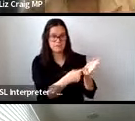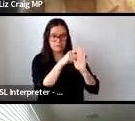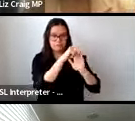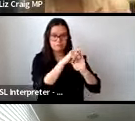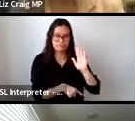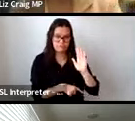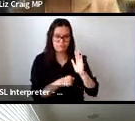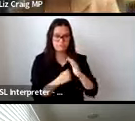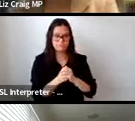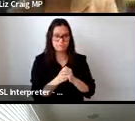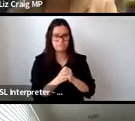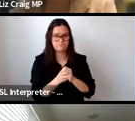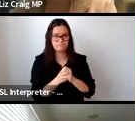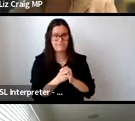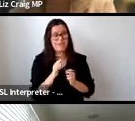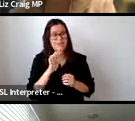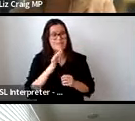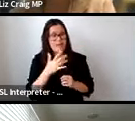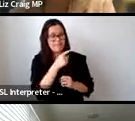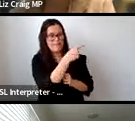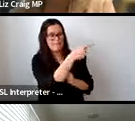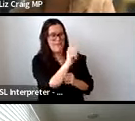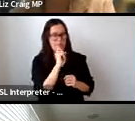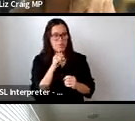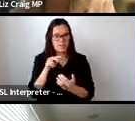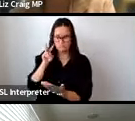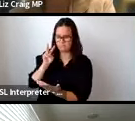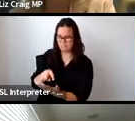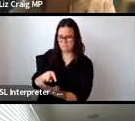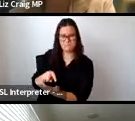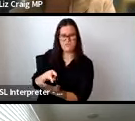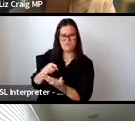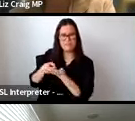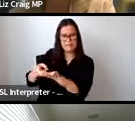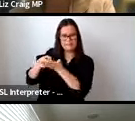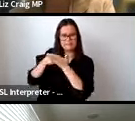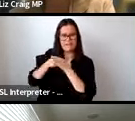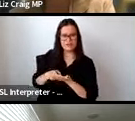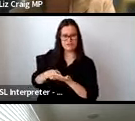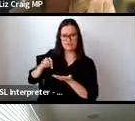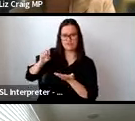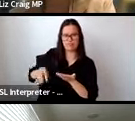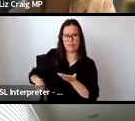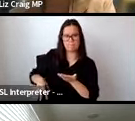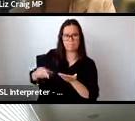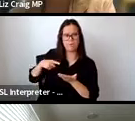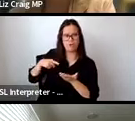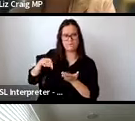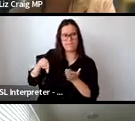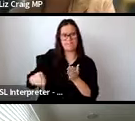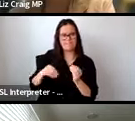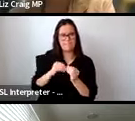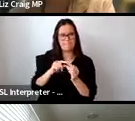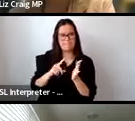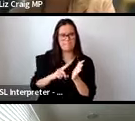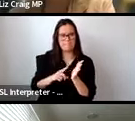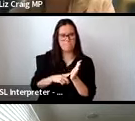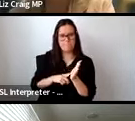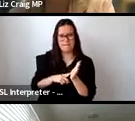recommendations discarded because they are seen as being outside the scope of the bill. How would you respond if some of